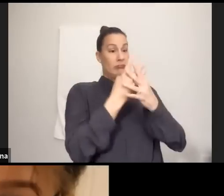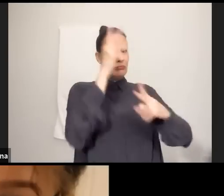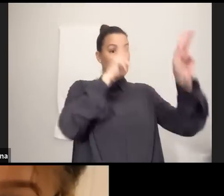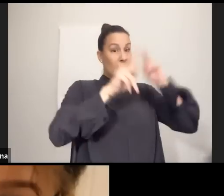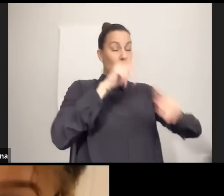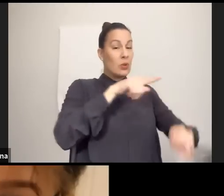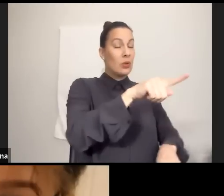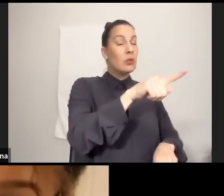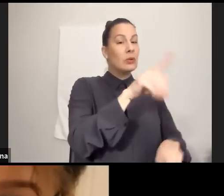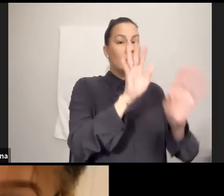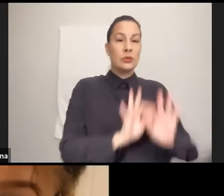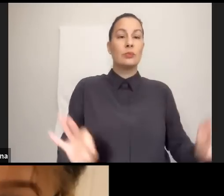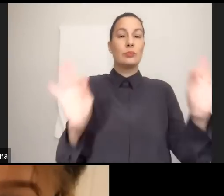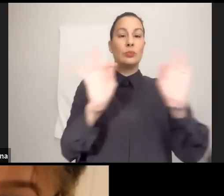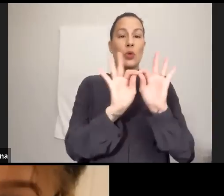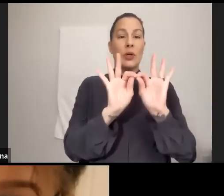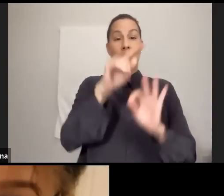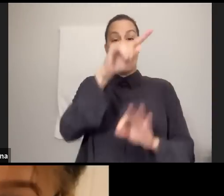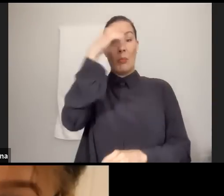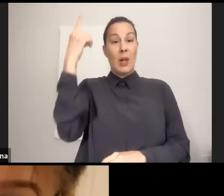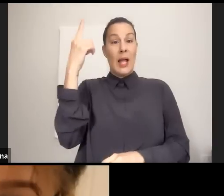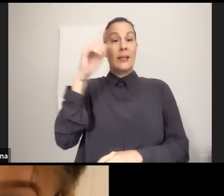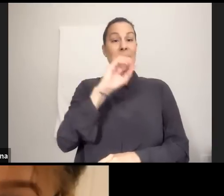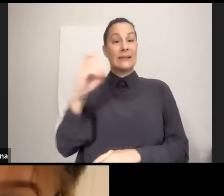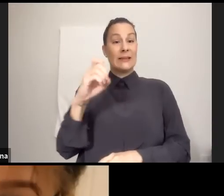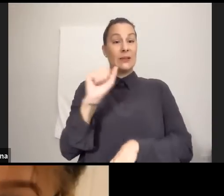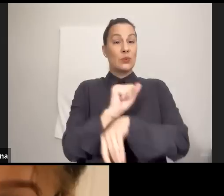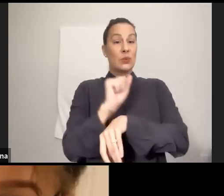Black sex workers matter.